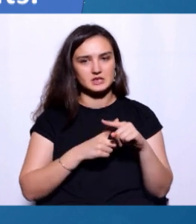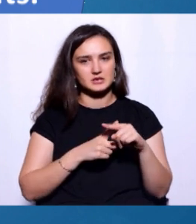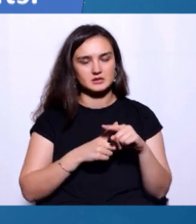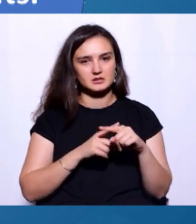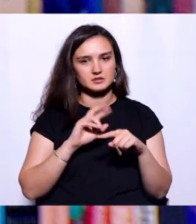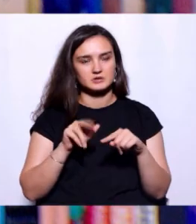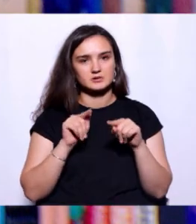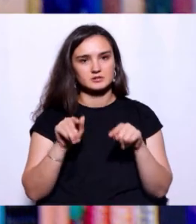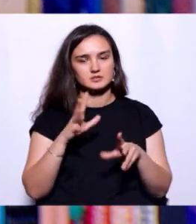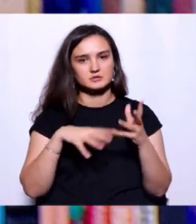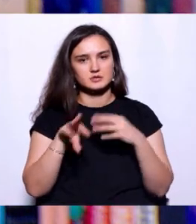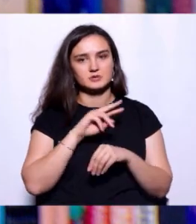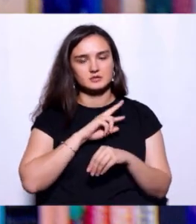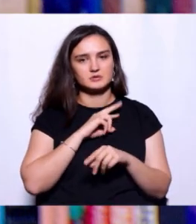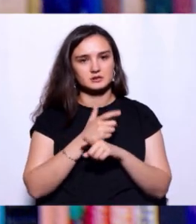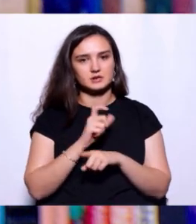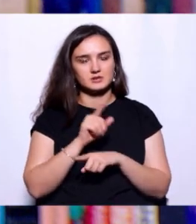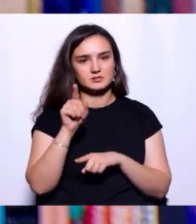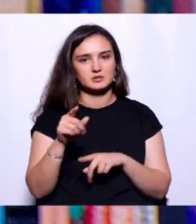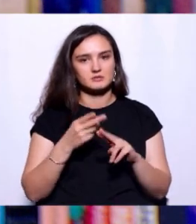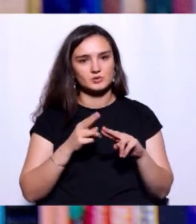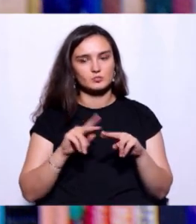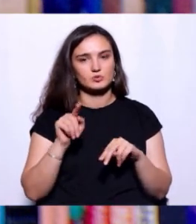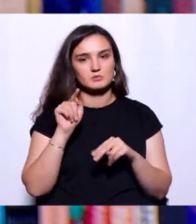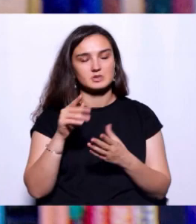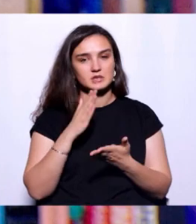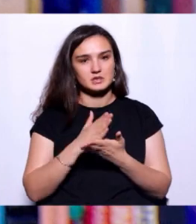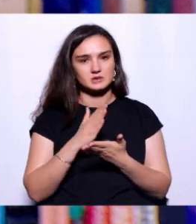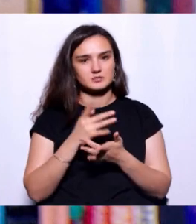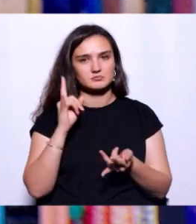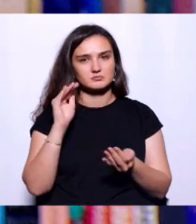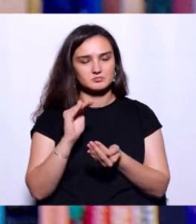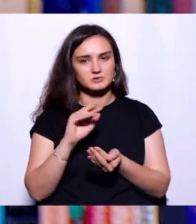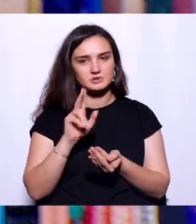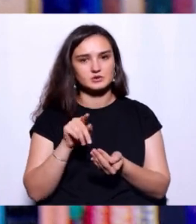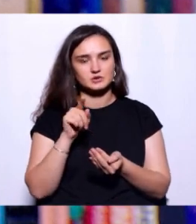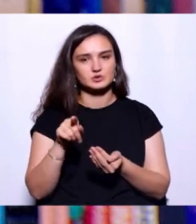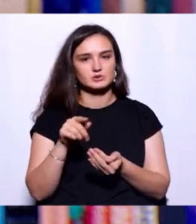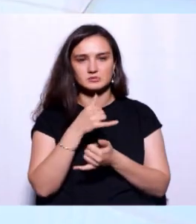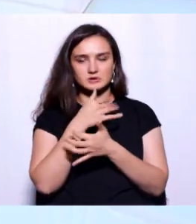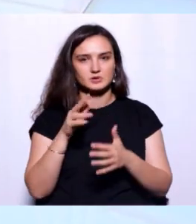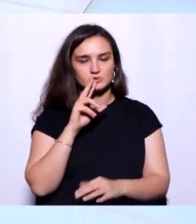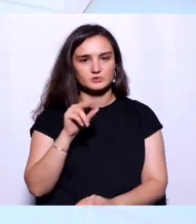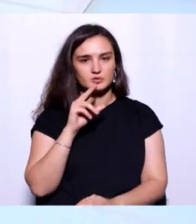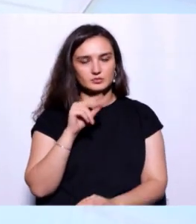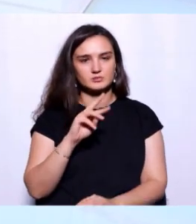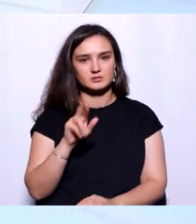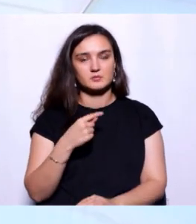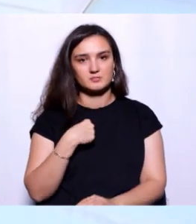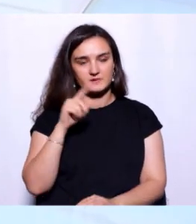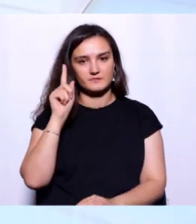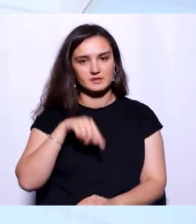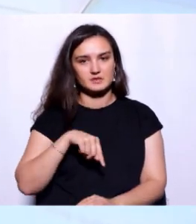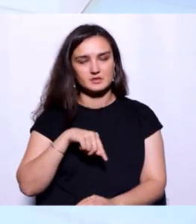Anne. They love her very much because she is a baby and she can't talk. And I